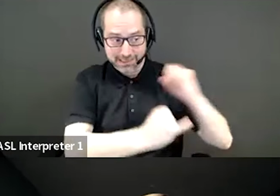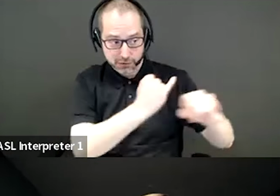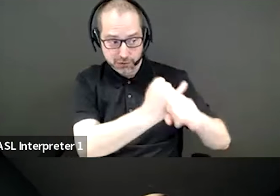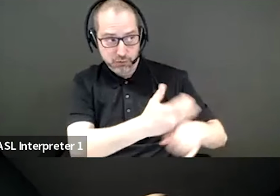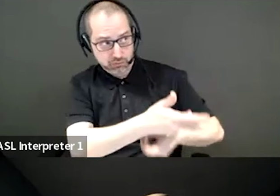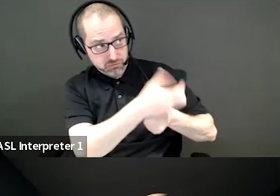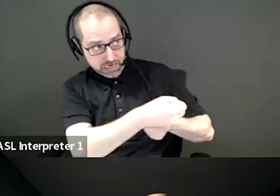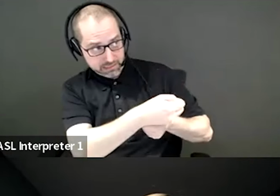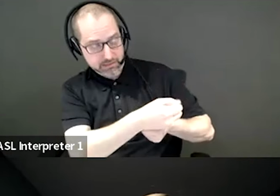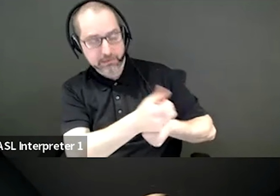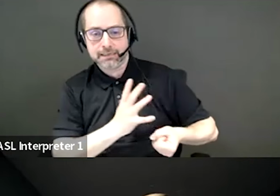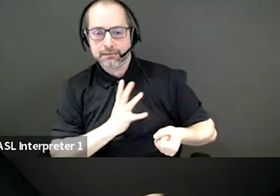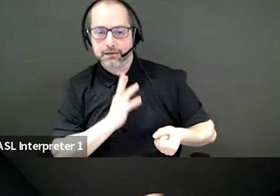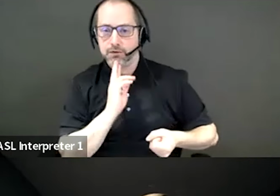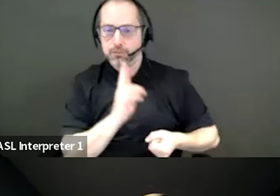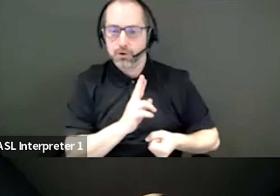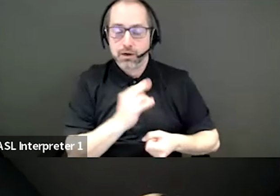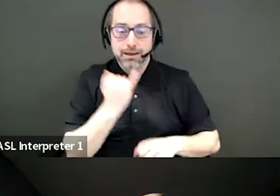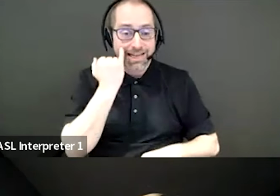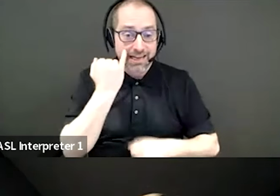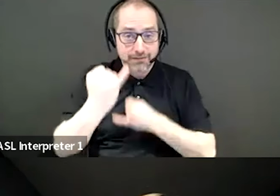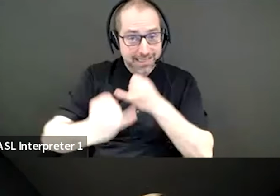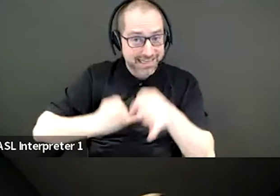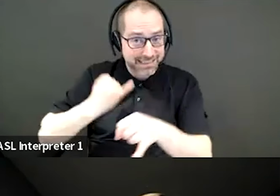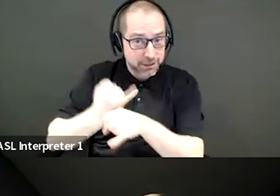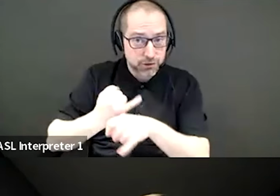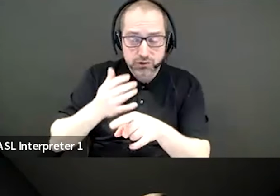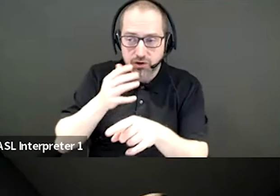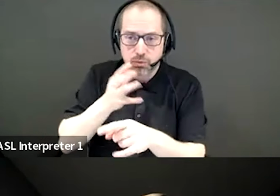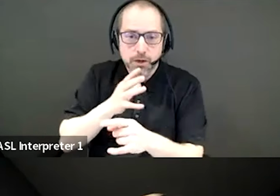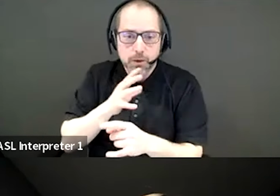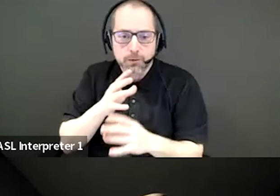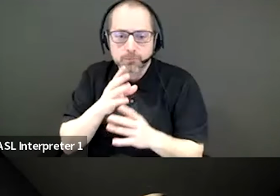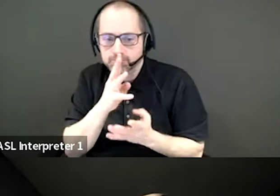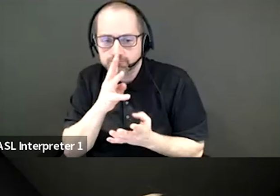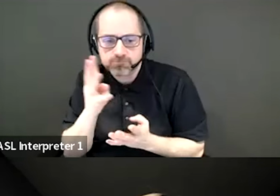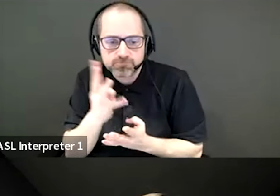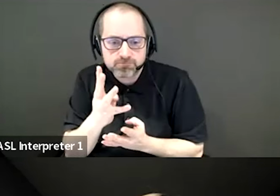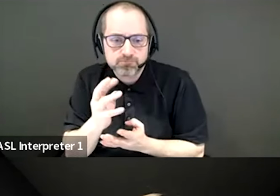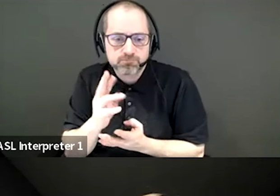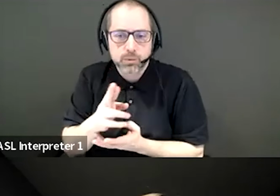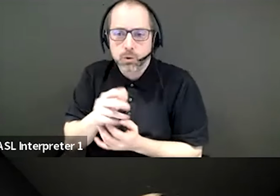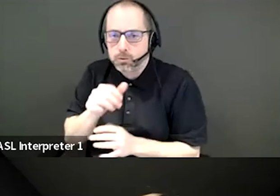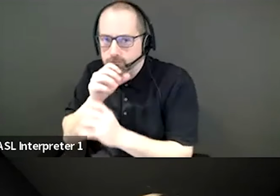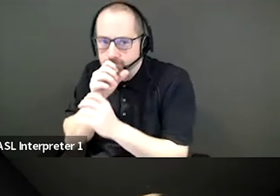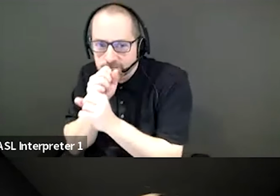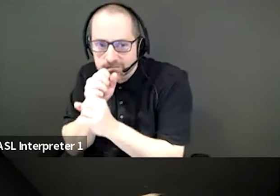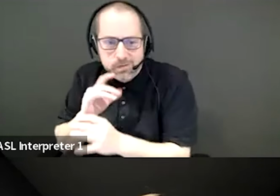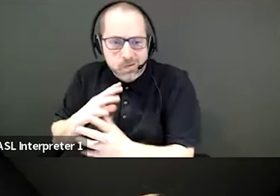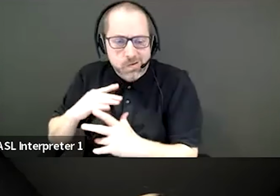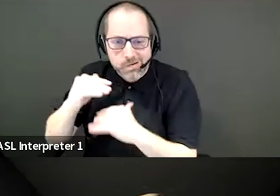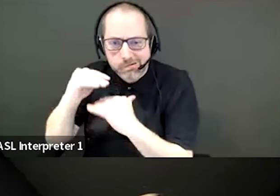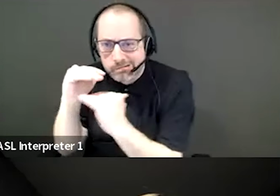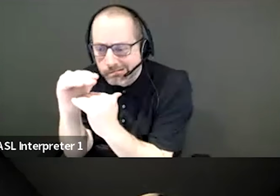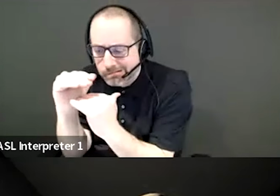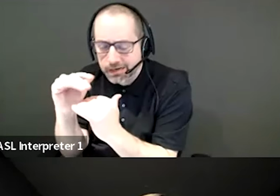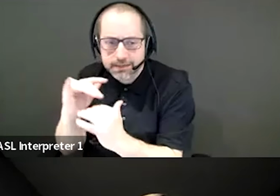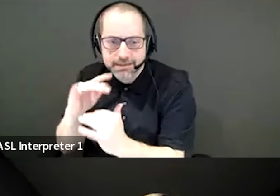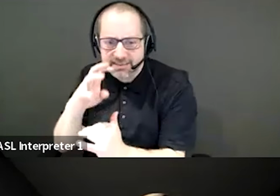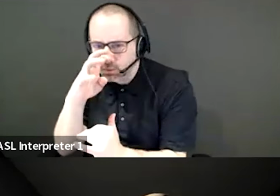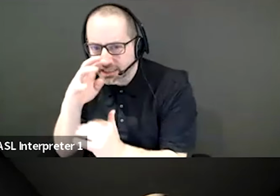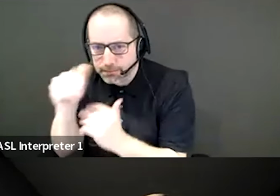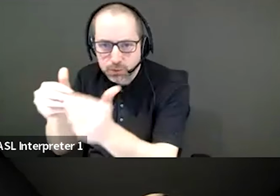kind of locks down the information about how they do things, or if their processes are not clearly understood, then people